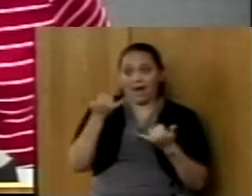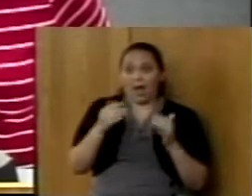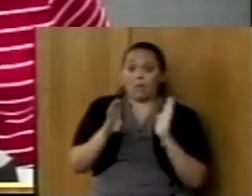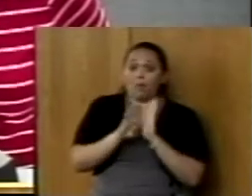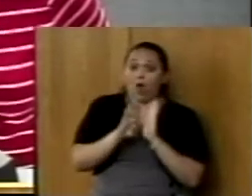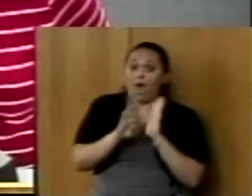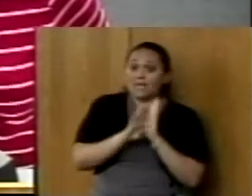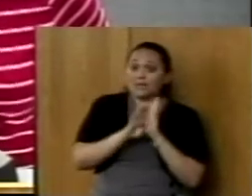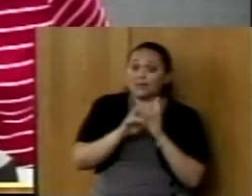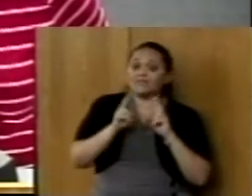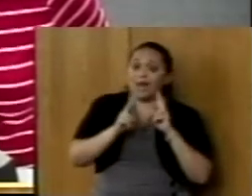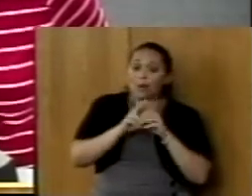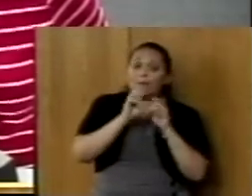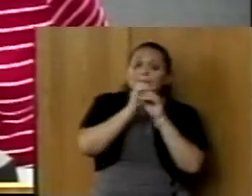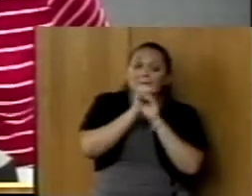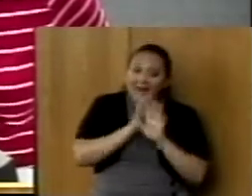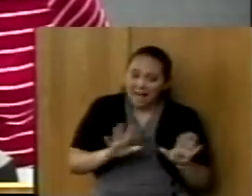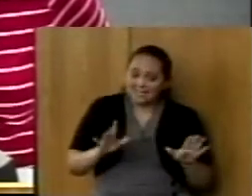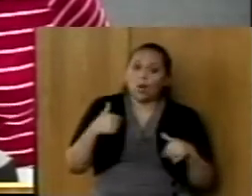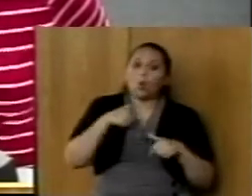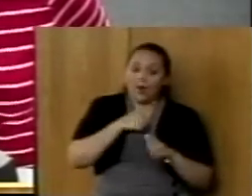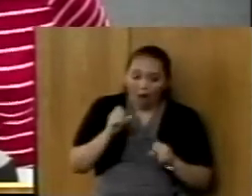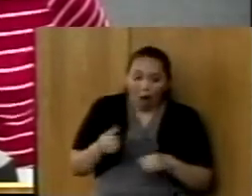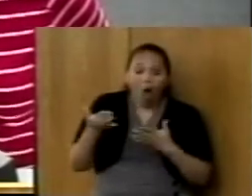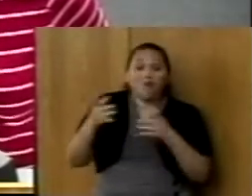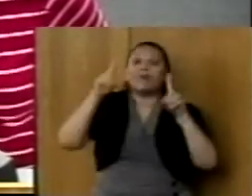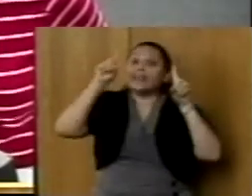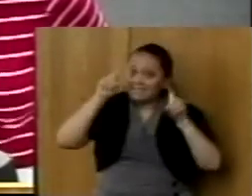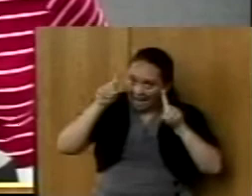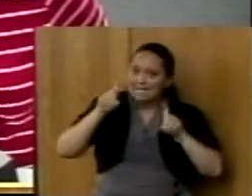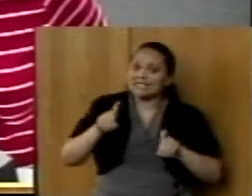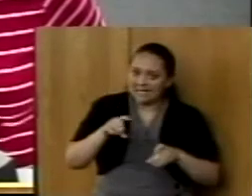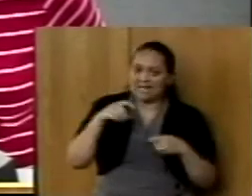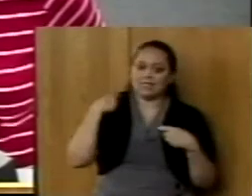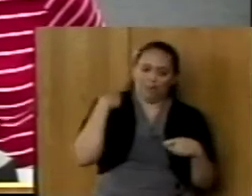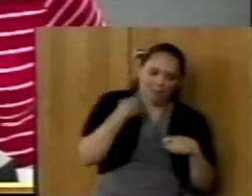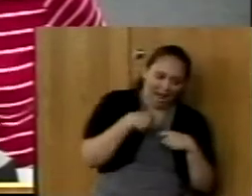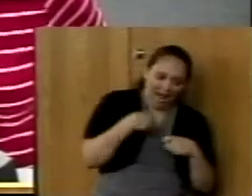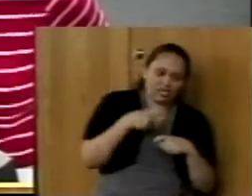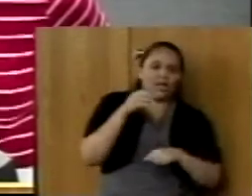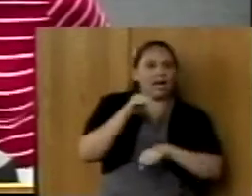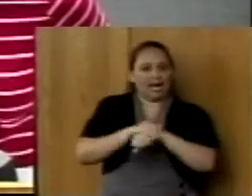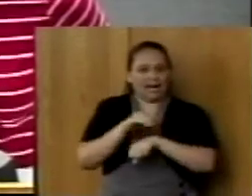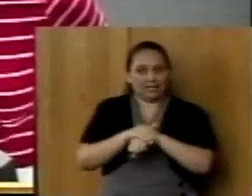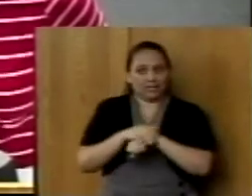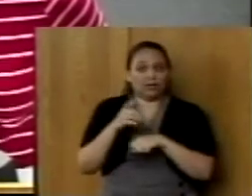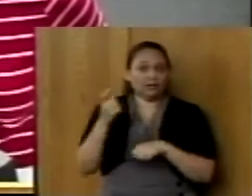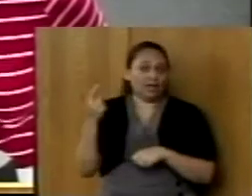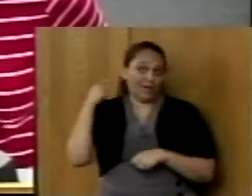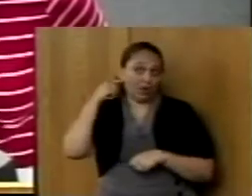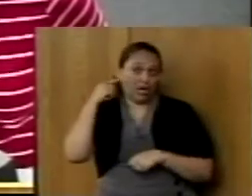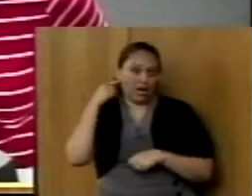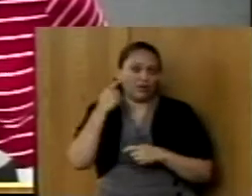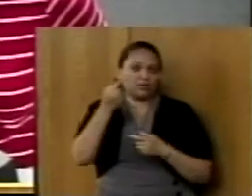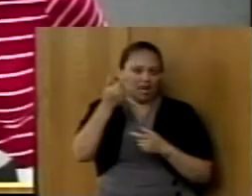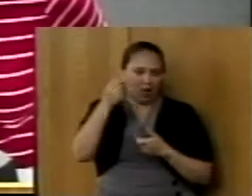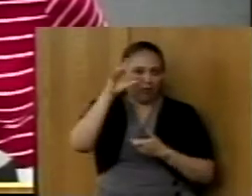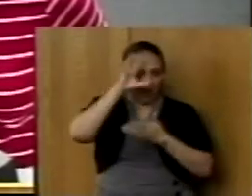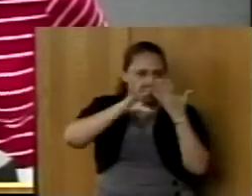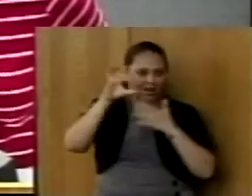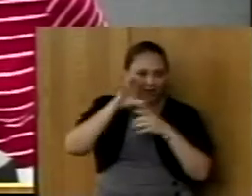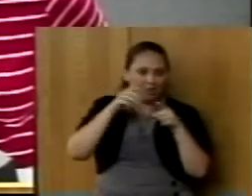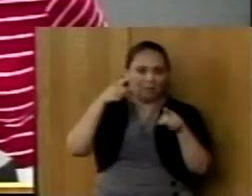we offer testing in Spanish and English. And when you hear, there's a little bit of confusion, and Ms. Pam Van Ravensway